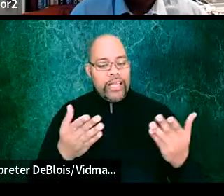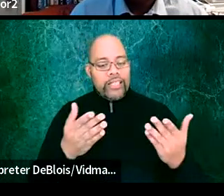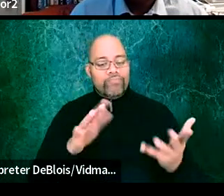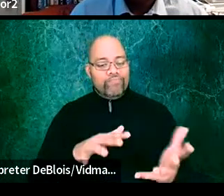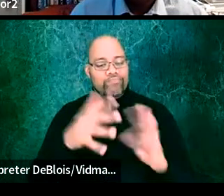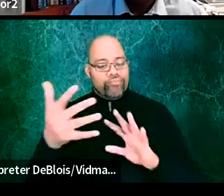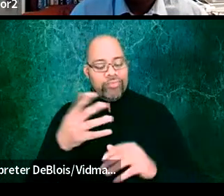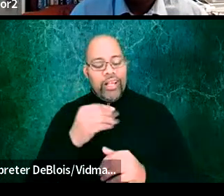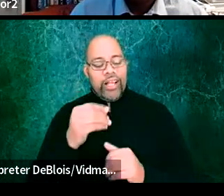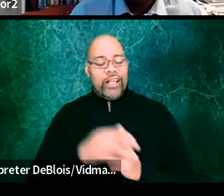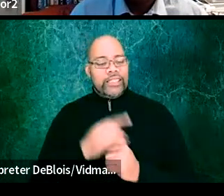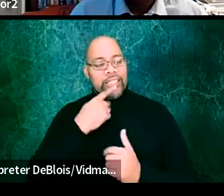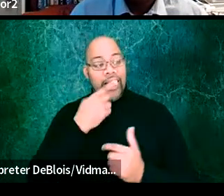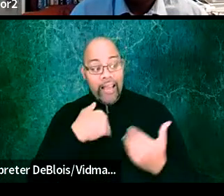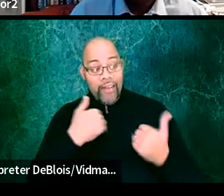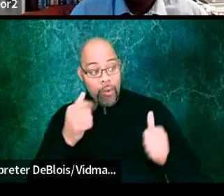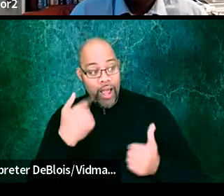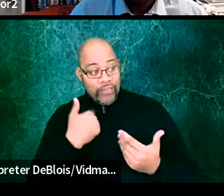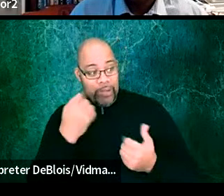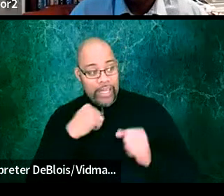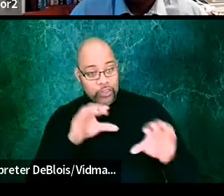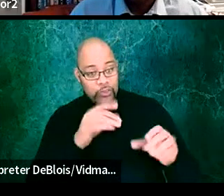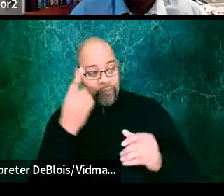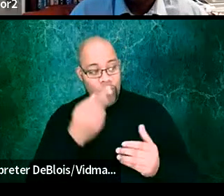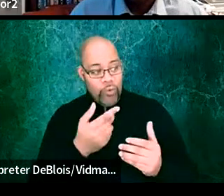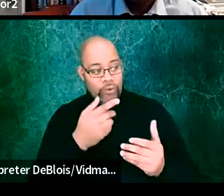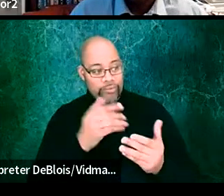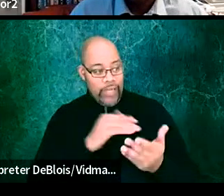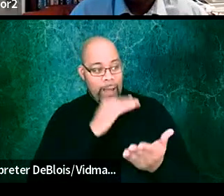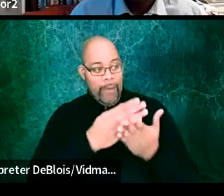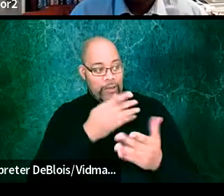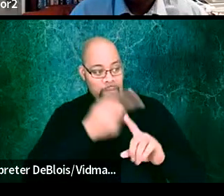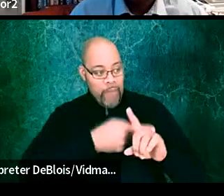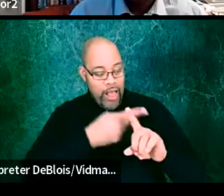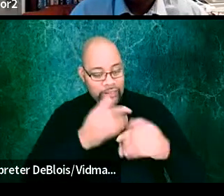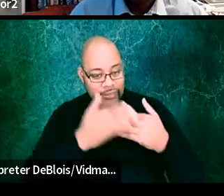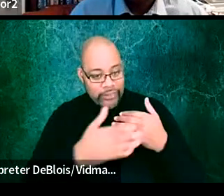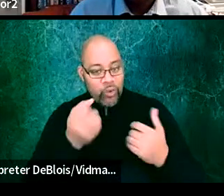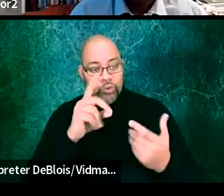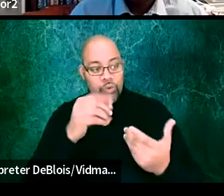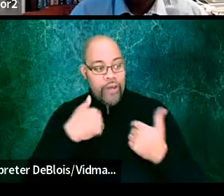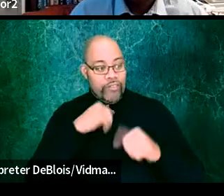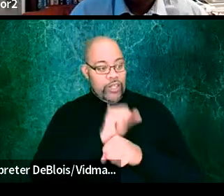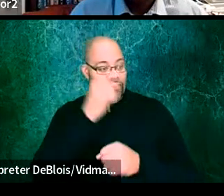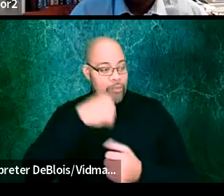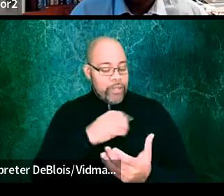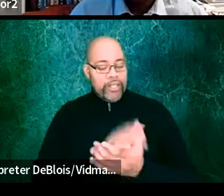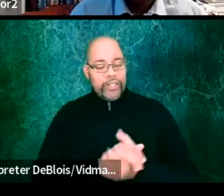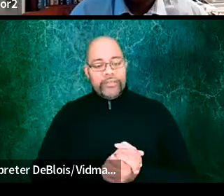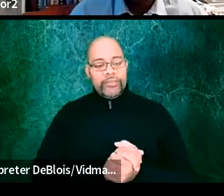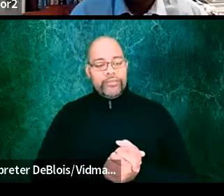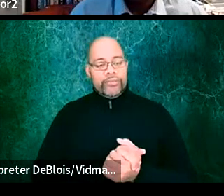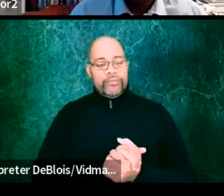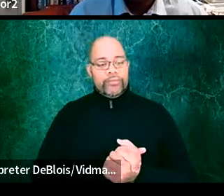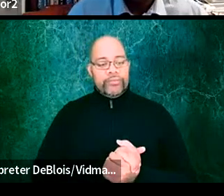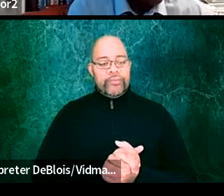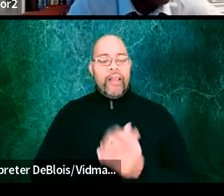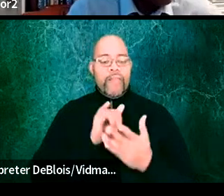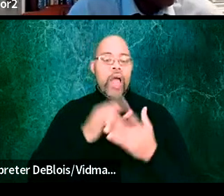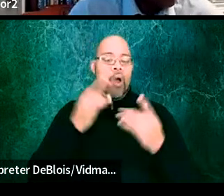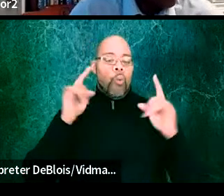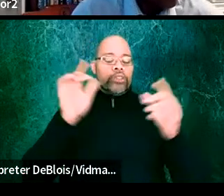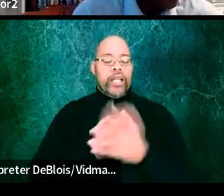wrong and being like, hey, does anyone have something I can do for XYZ amount of months? Or do you have a job for me? So that worked